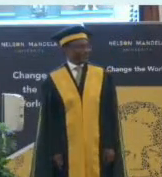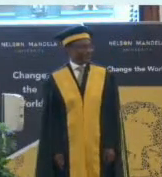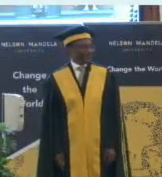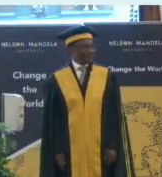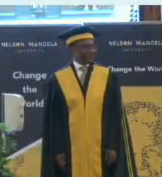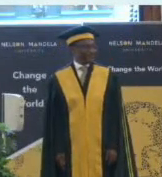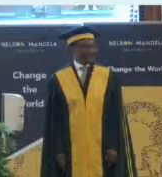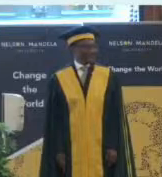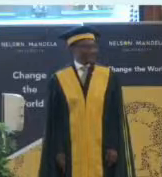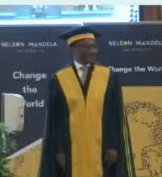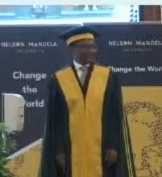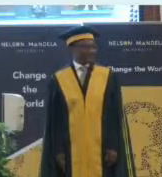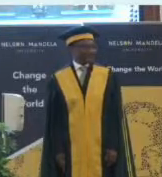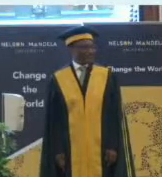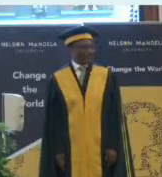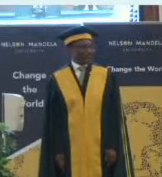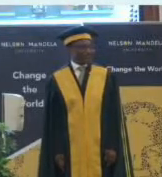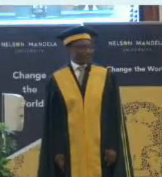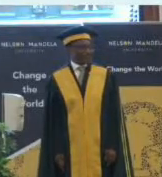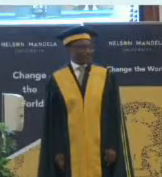Ababalwe Ngece.